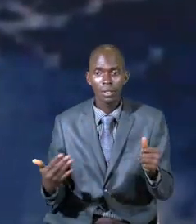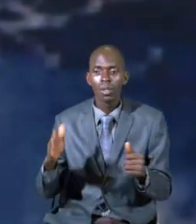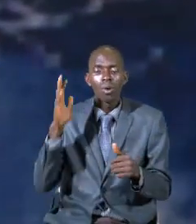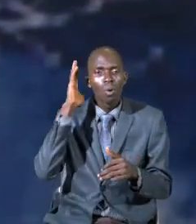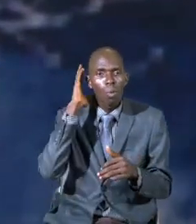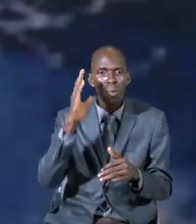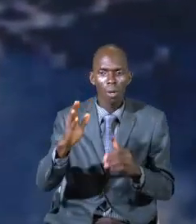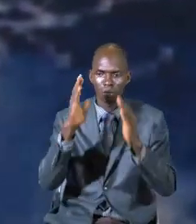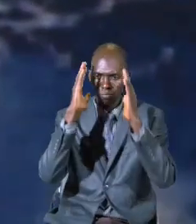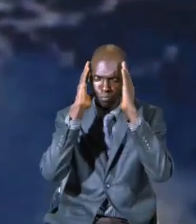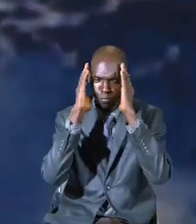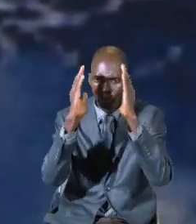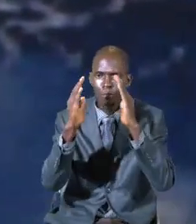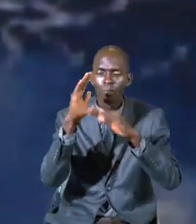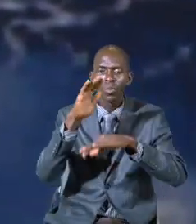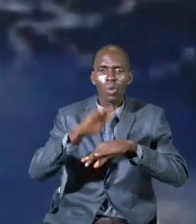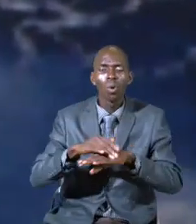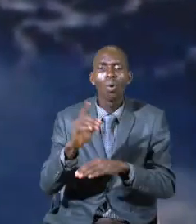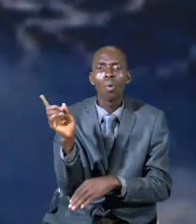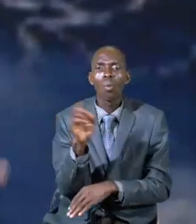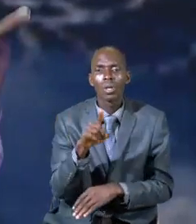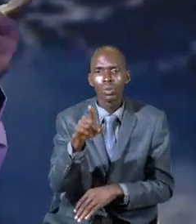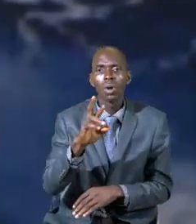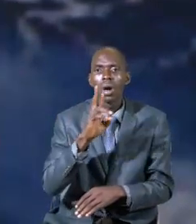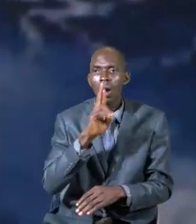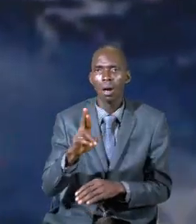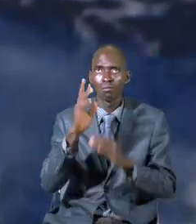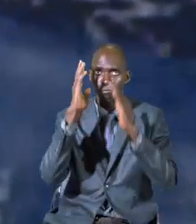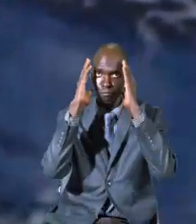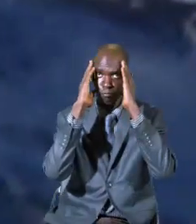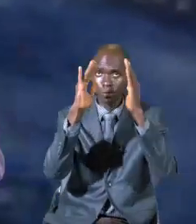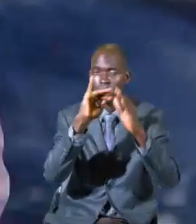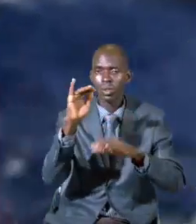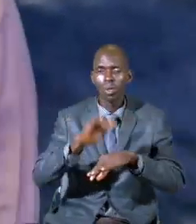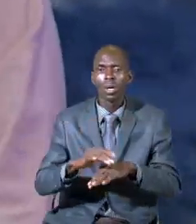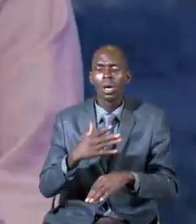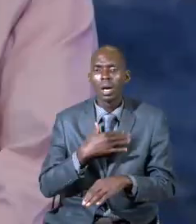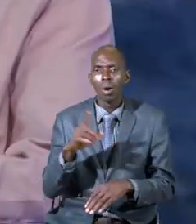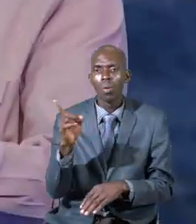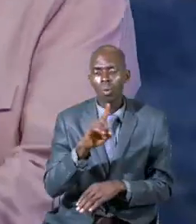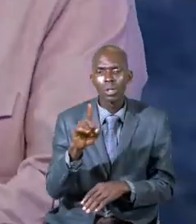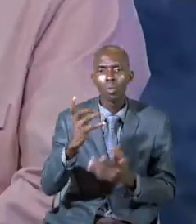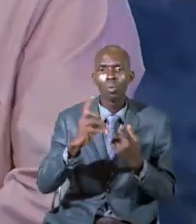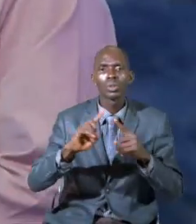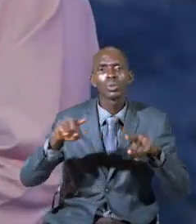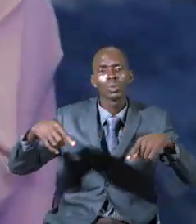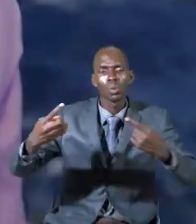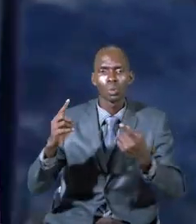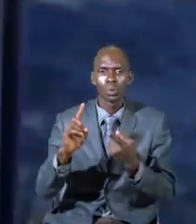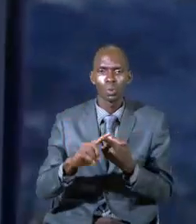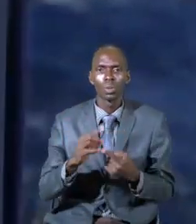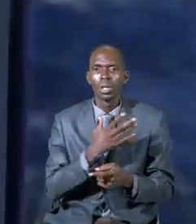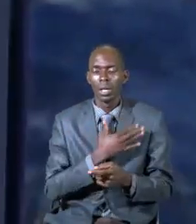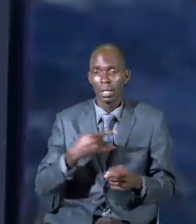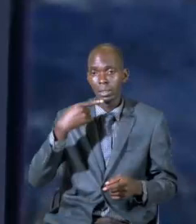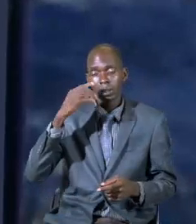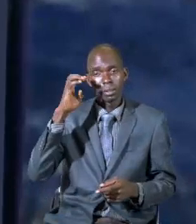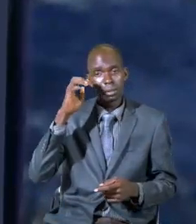are going and what destination you have. And then it says, I bring everything under